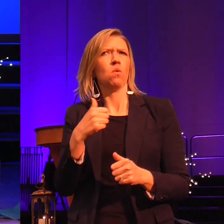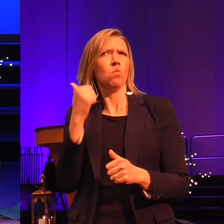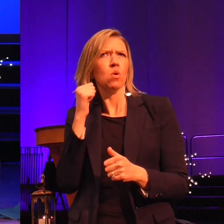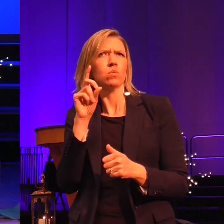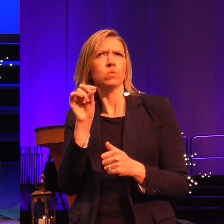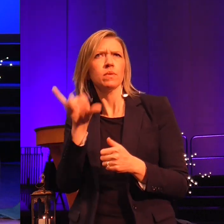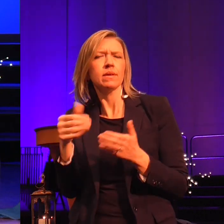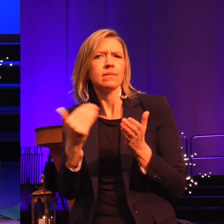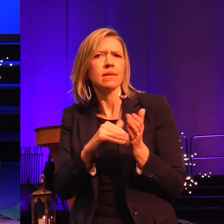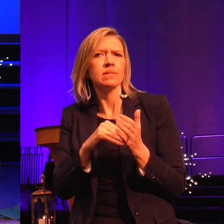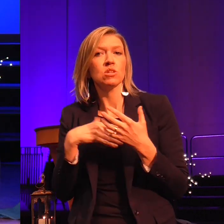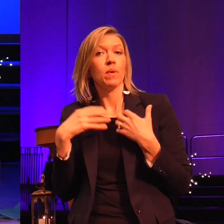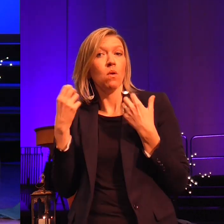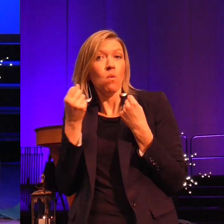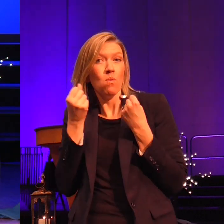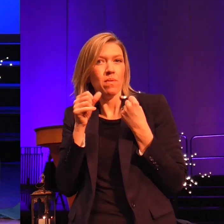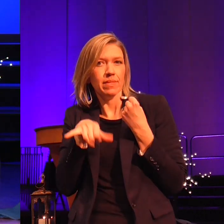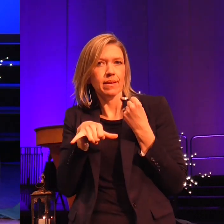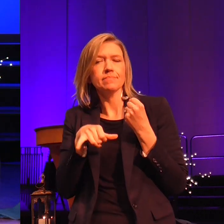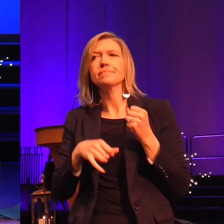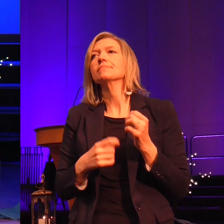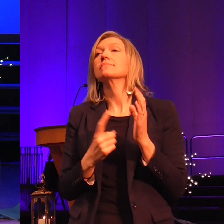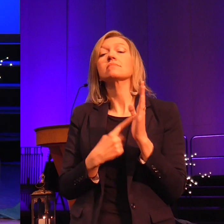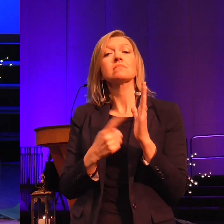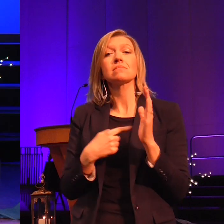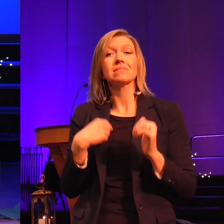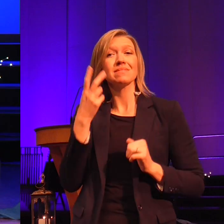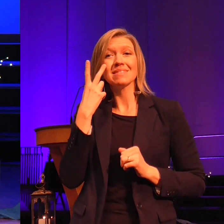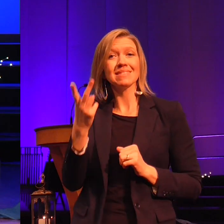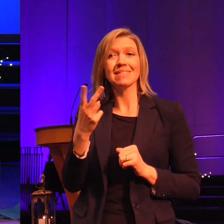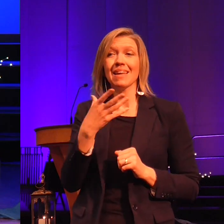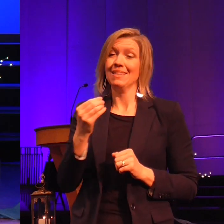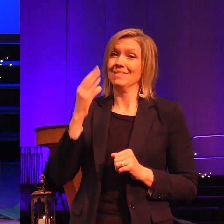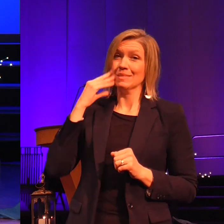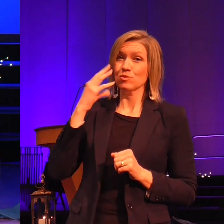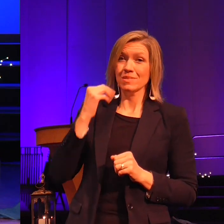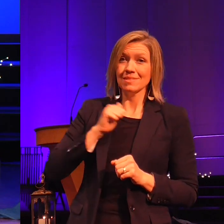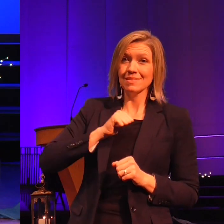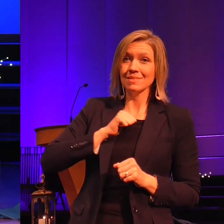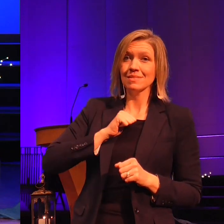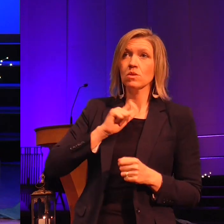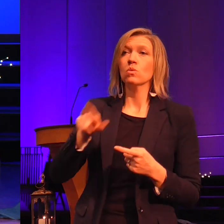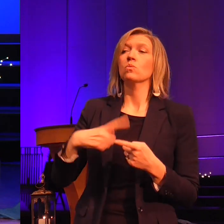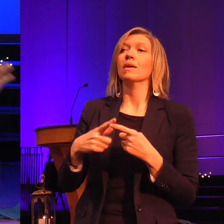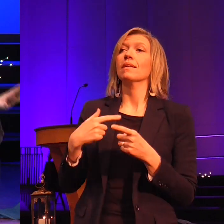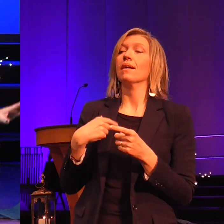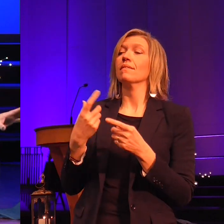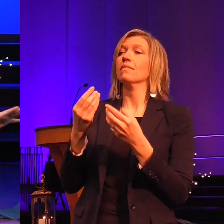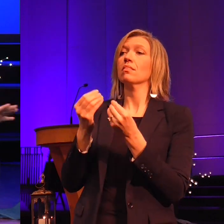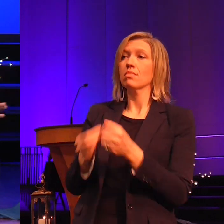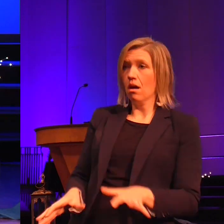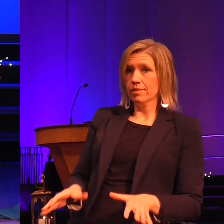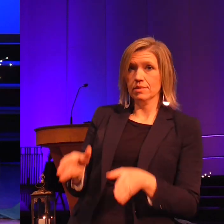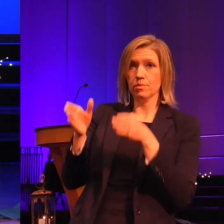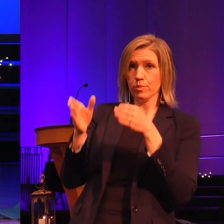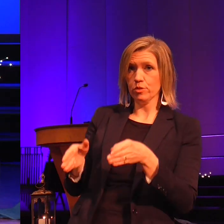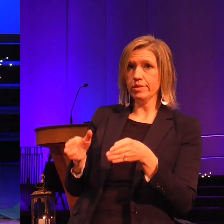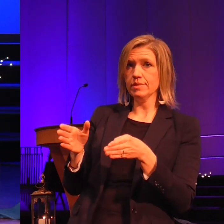it. Sometimes I've witnessed and experienced myself that when I've lost someone, they've moved out of my